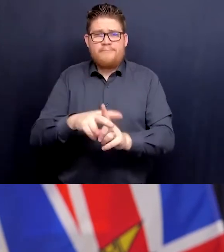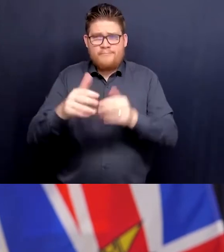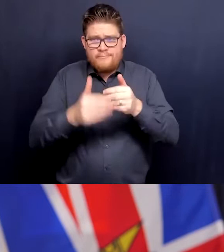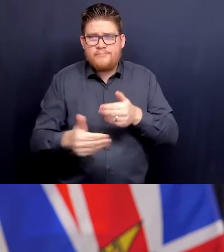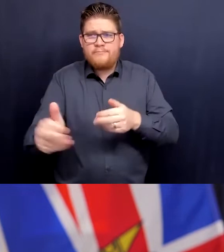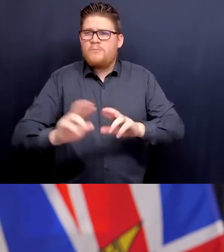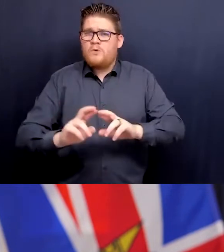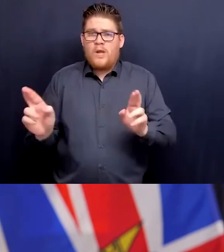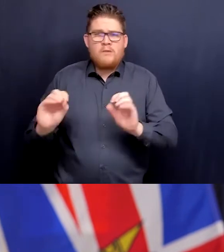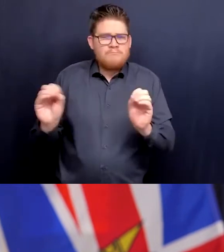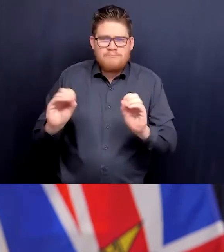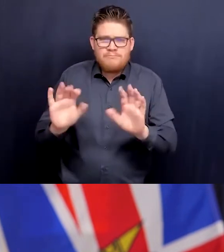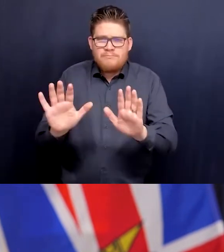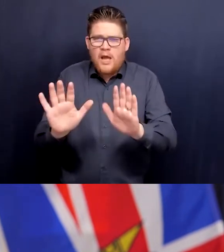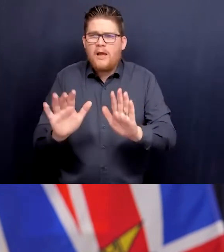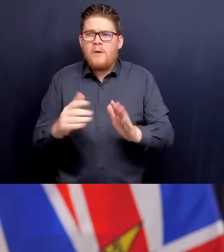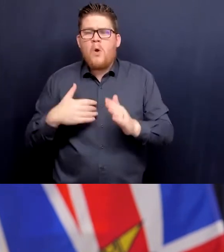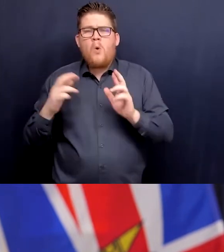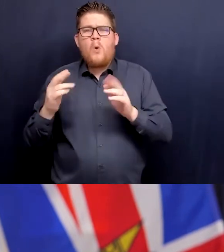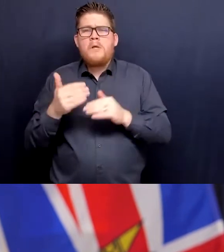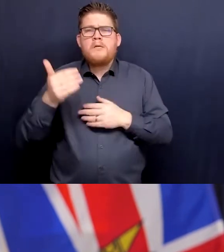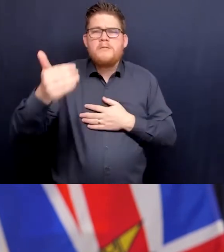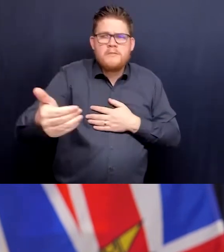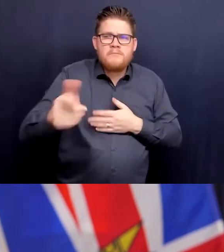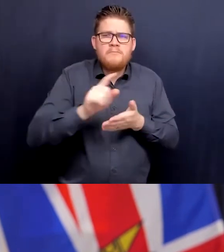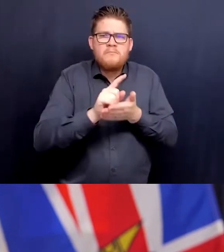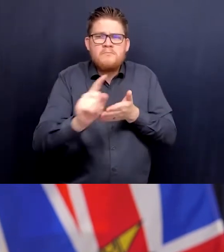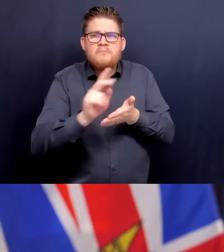would expect in the week of March 31st, you'll be seeing